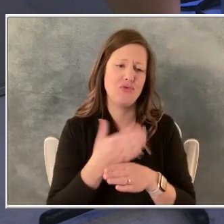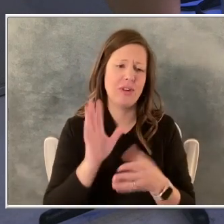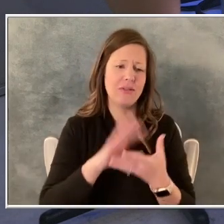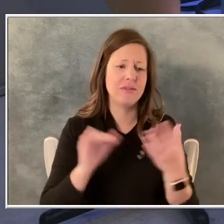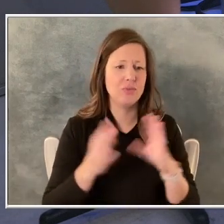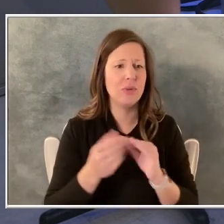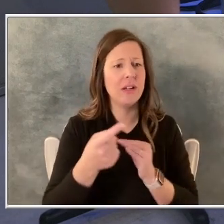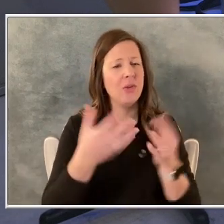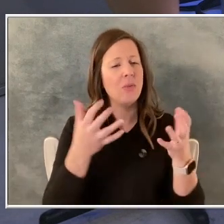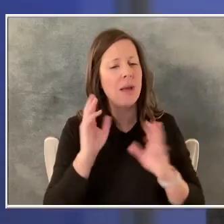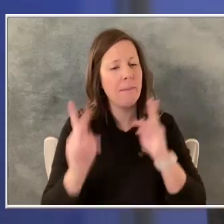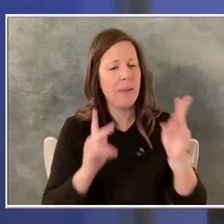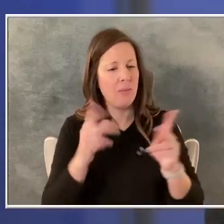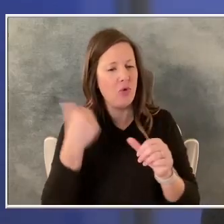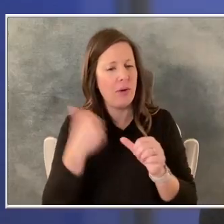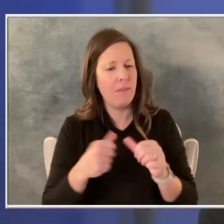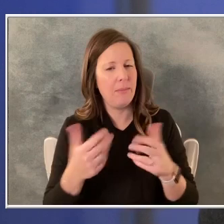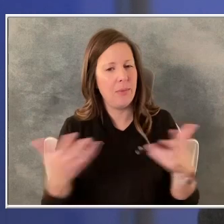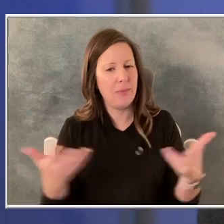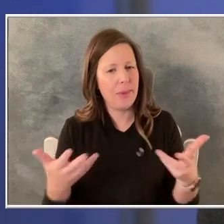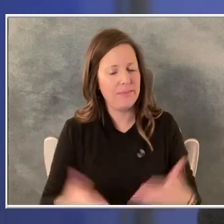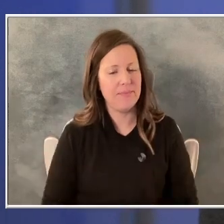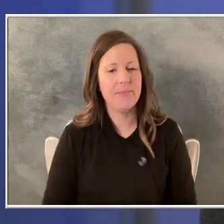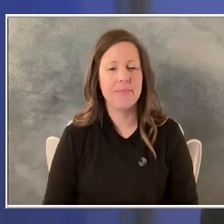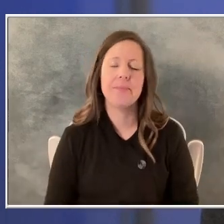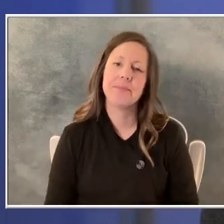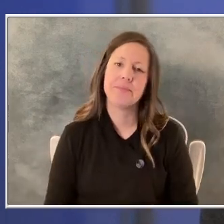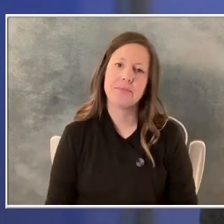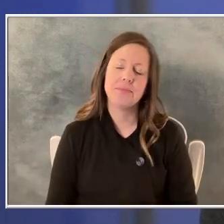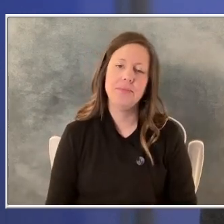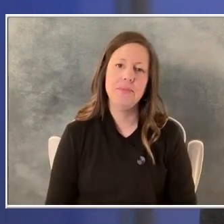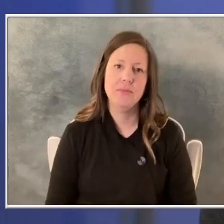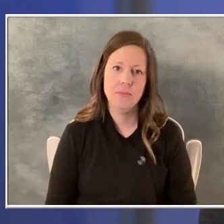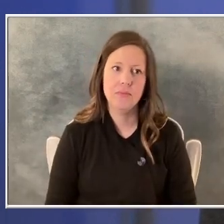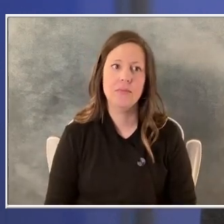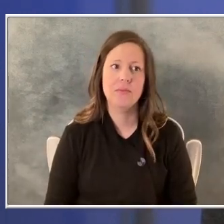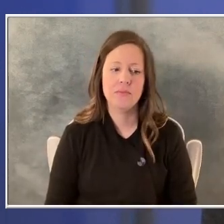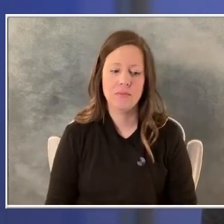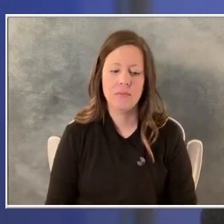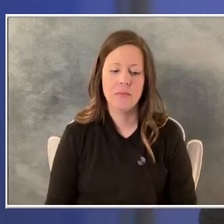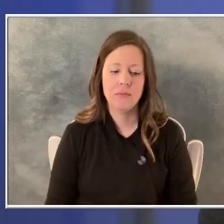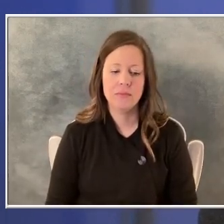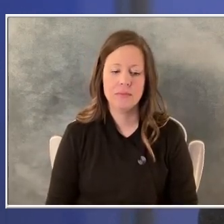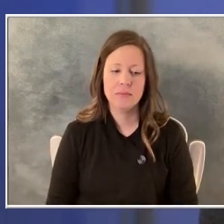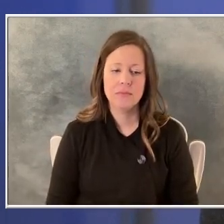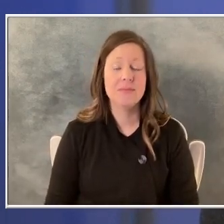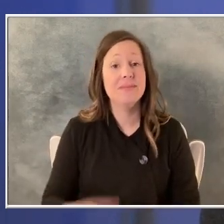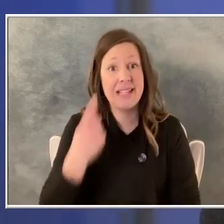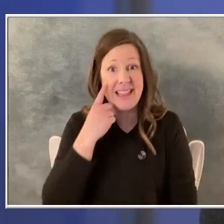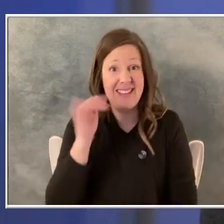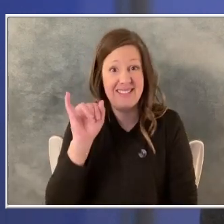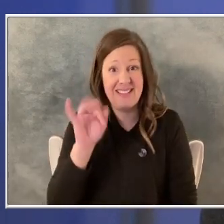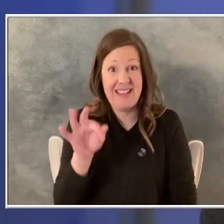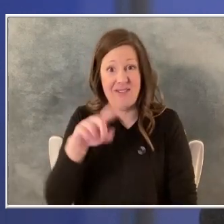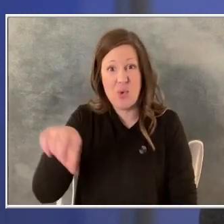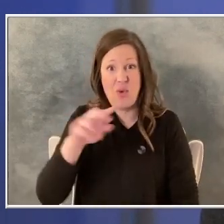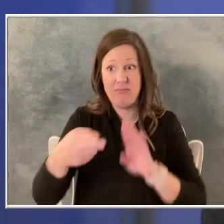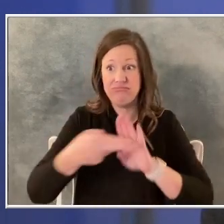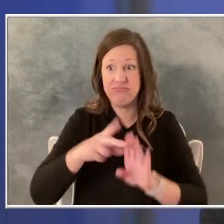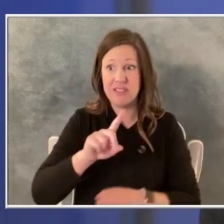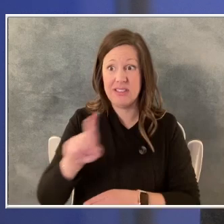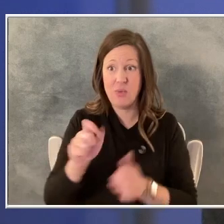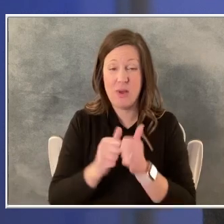that? I think the big takeaway is that, if you are diagnosed with cancer, that there is